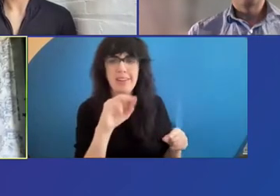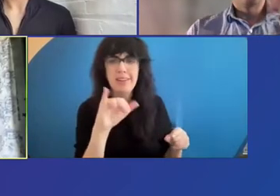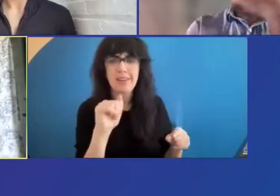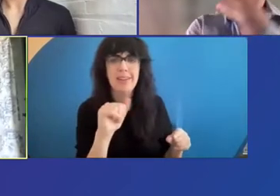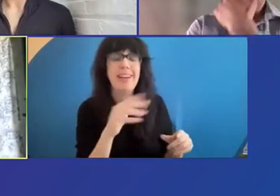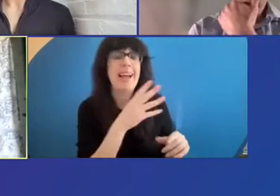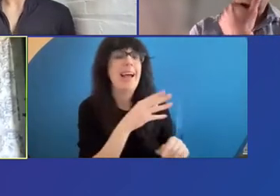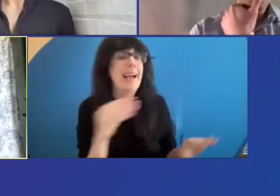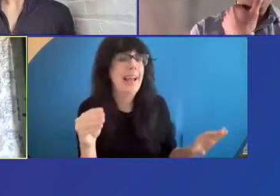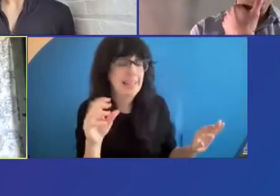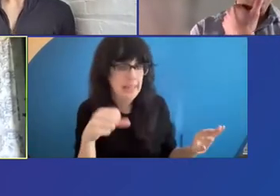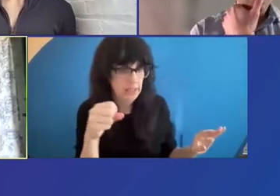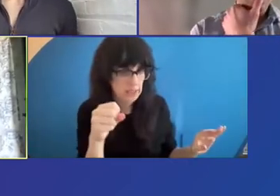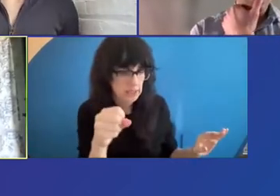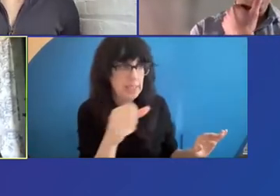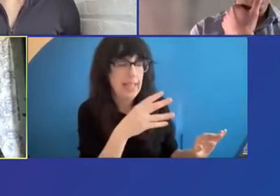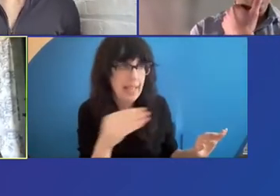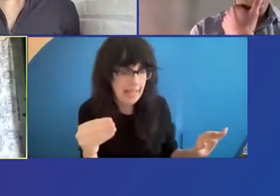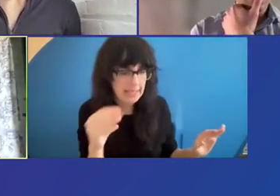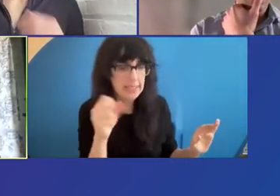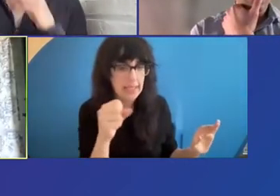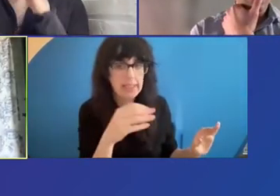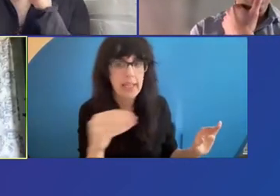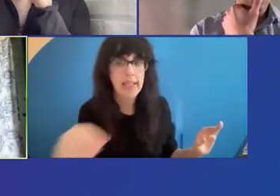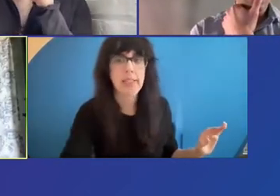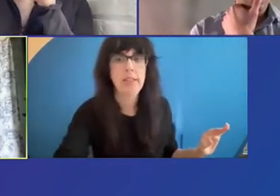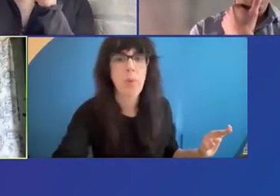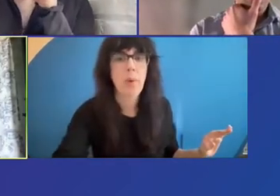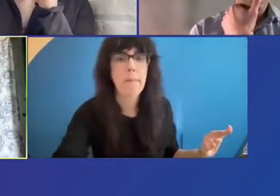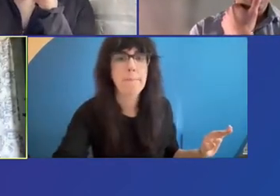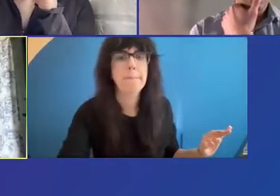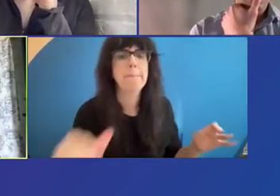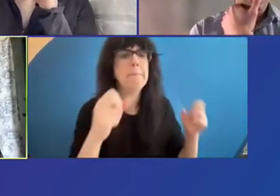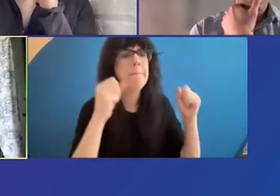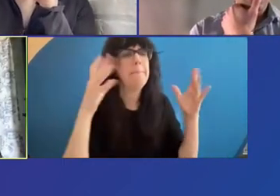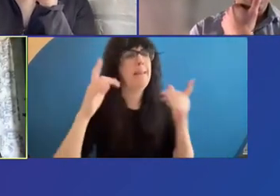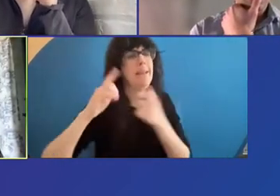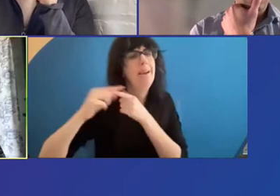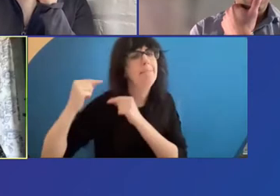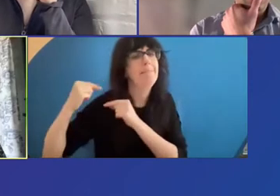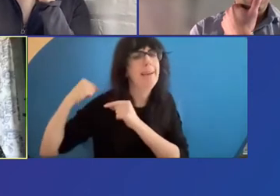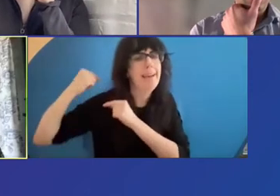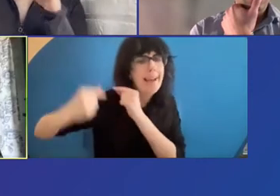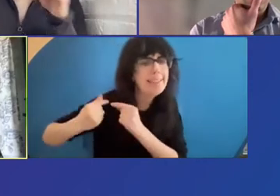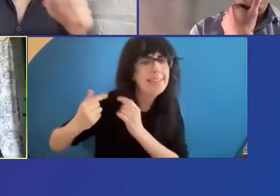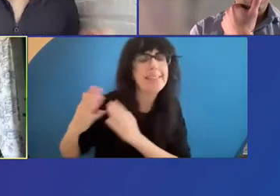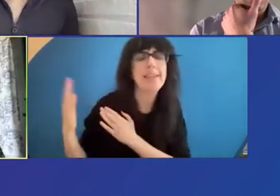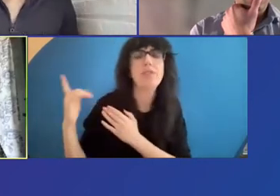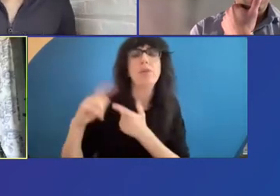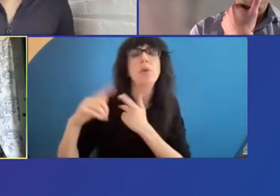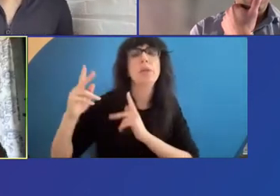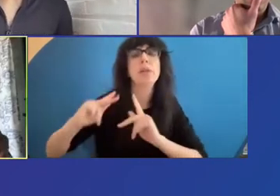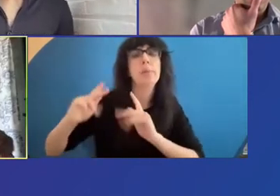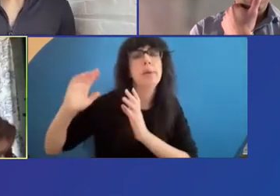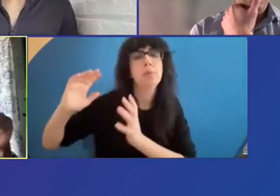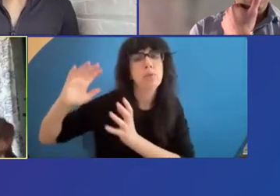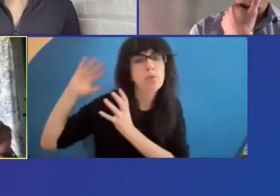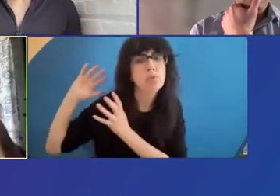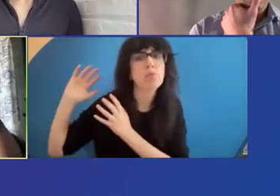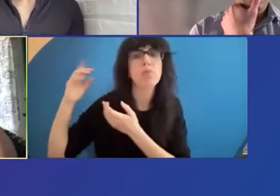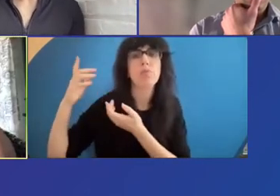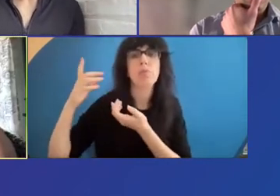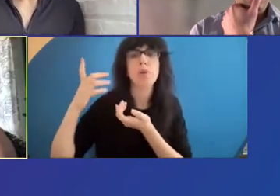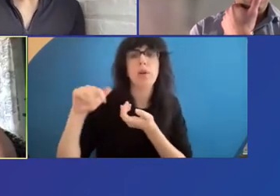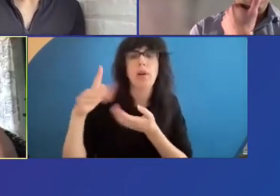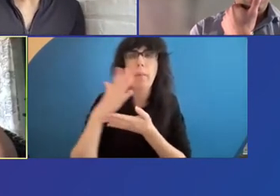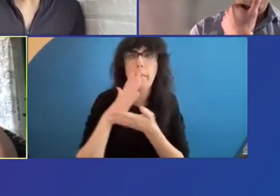yes, and so many of our ancestors, so many of those people, right, that are part